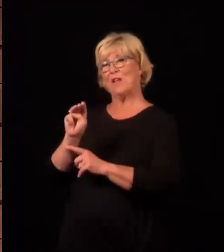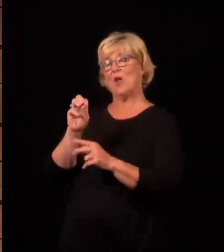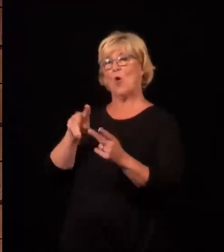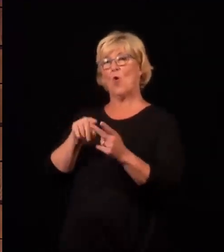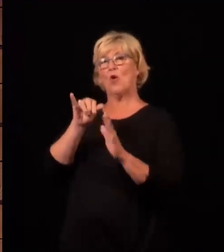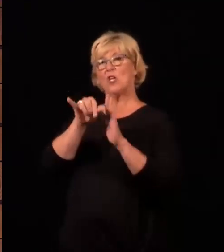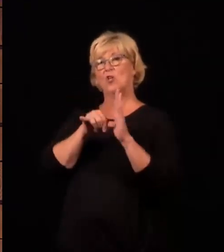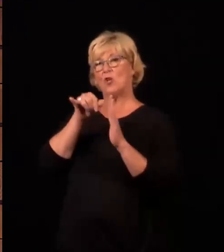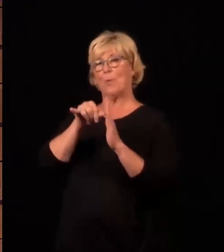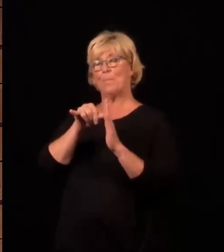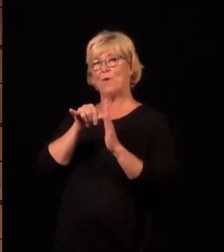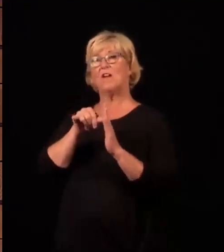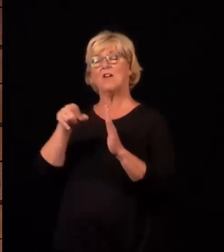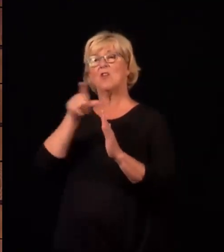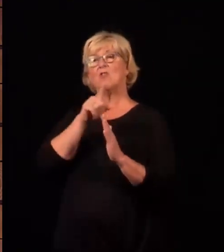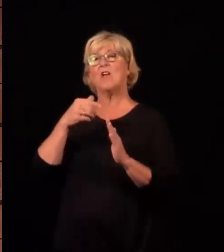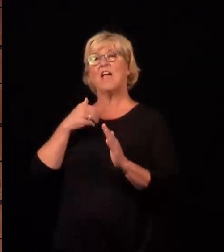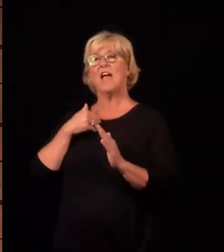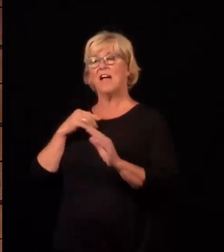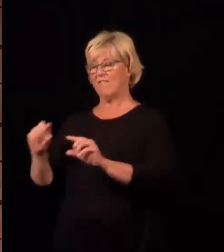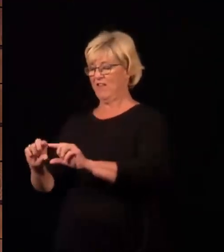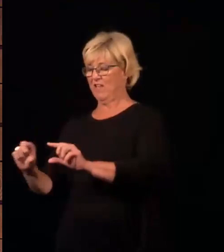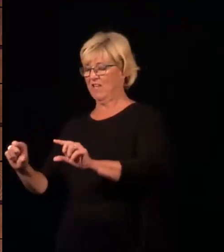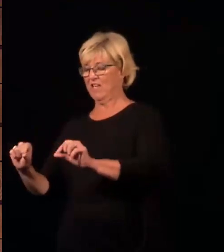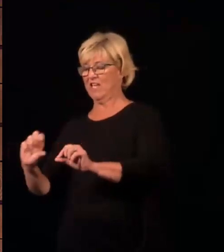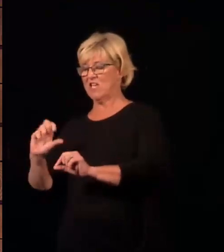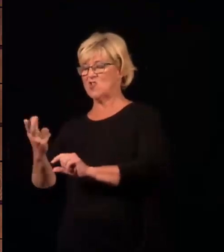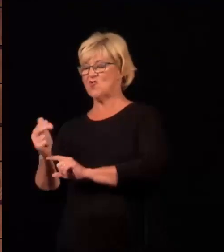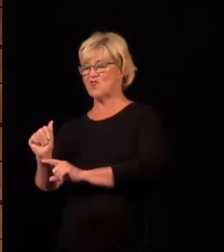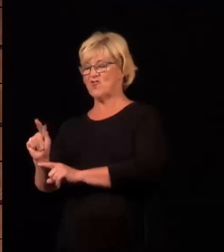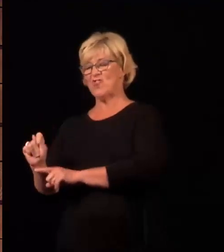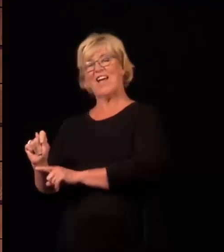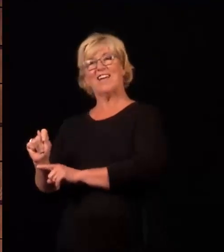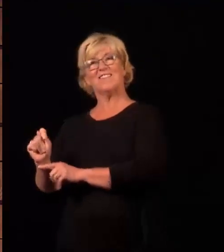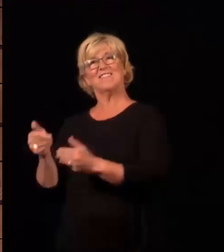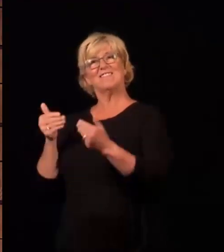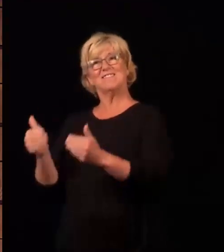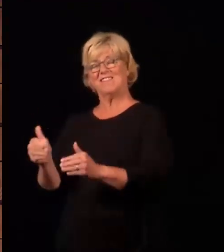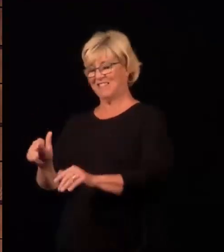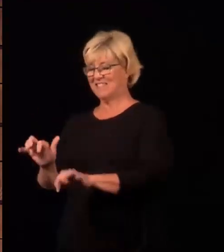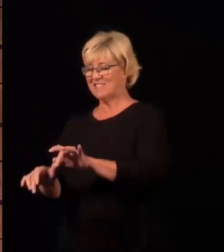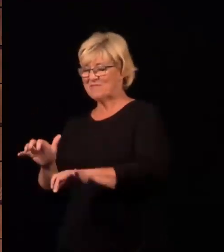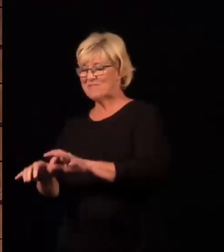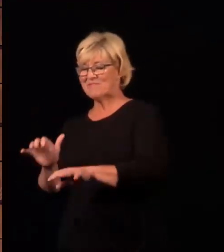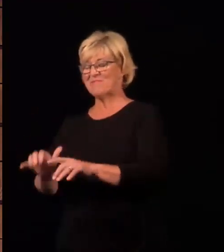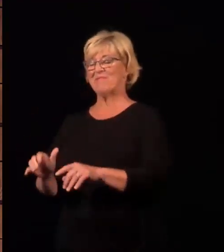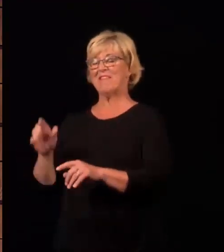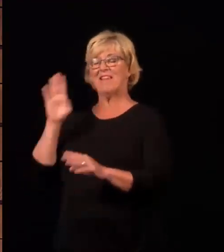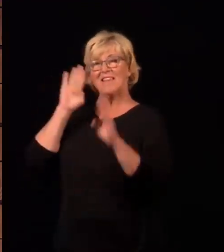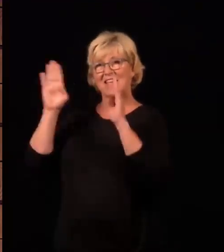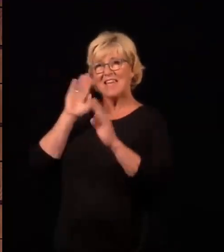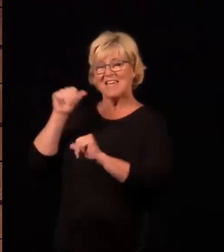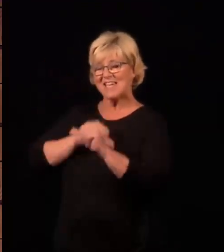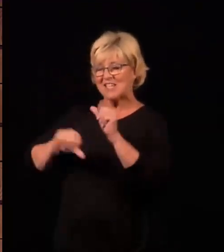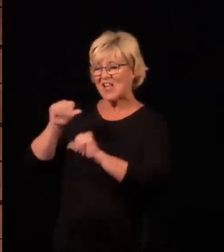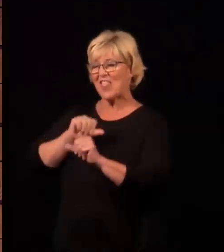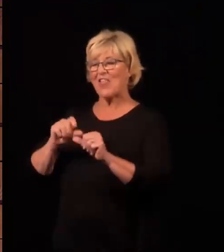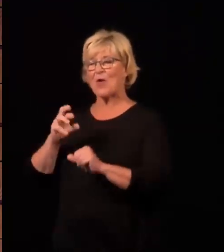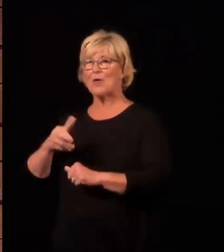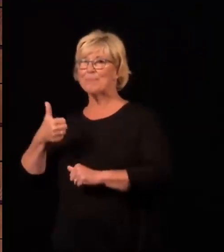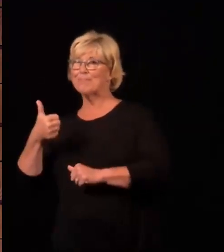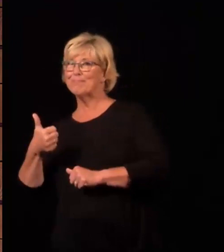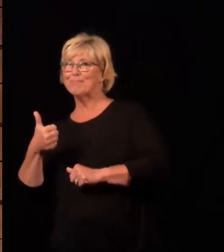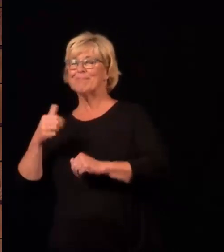on YouTube, you have a chat function there. So go ahead and send up an emoji or greet one another